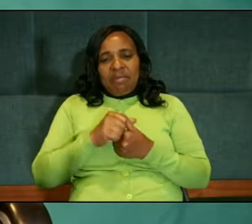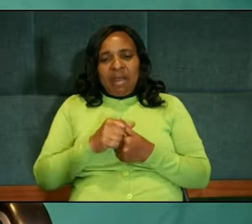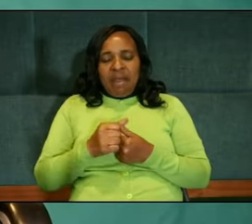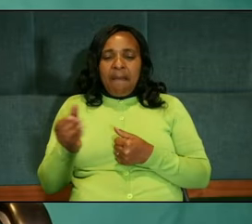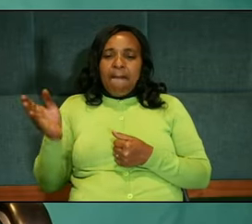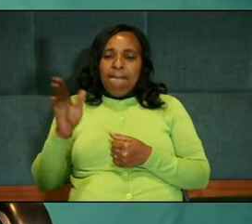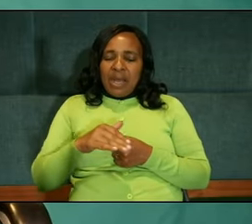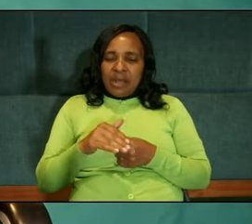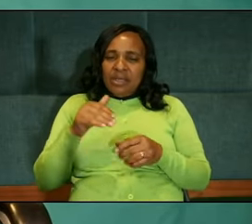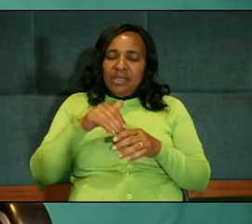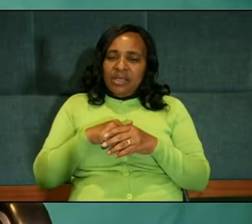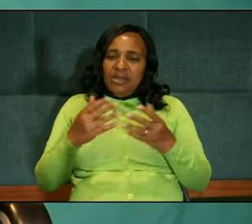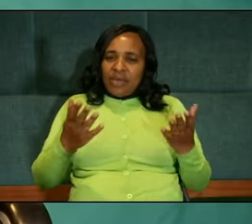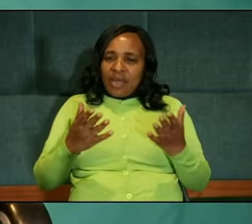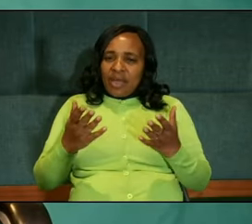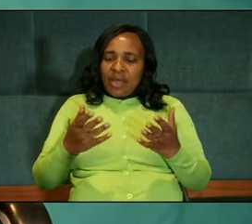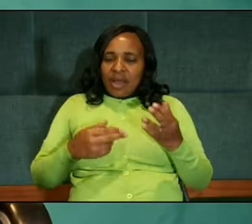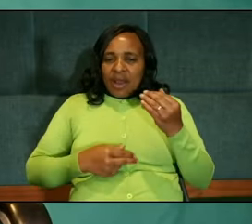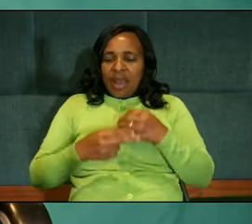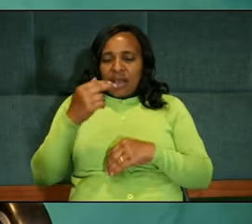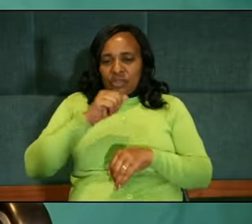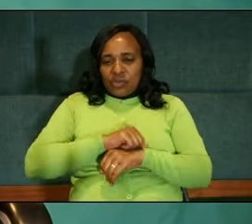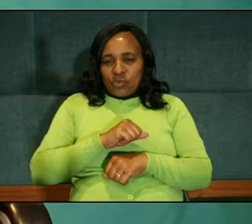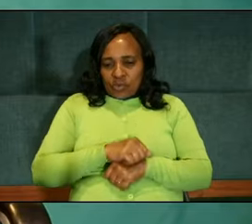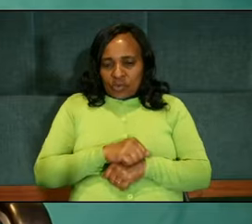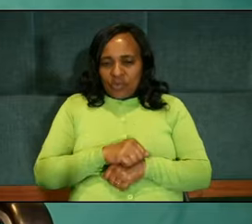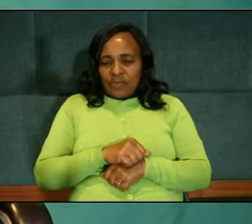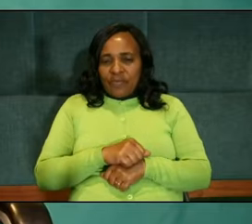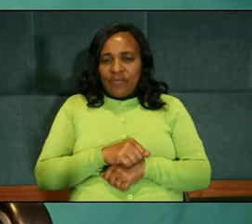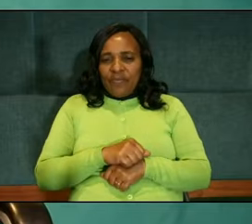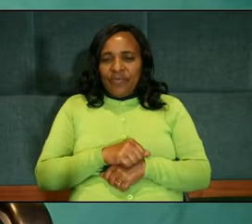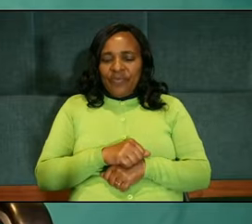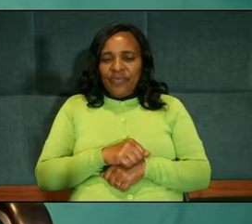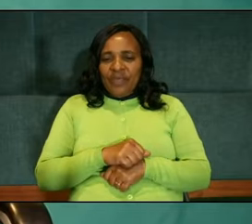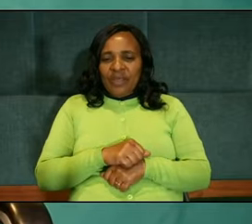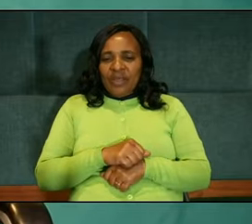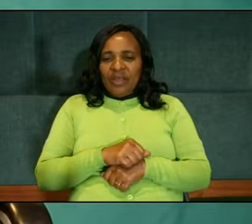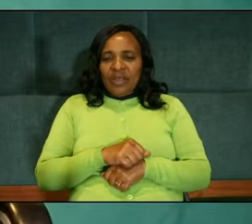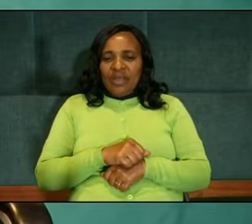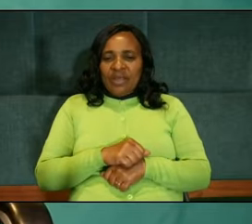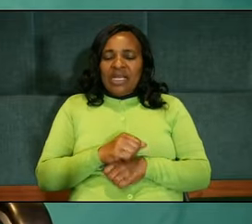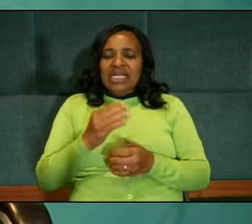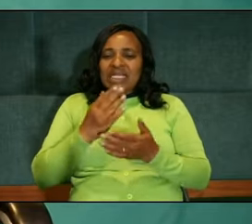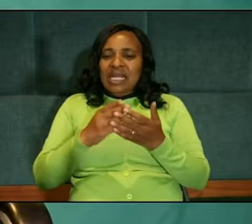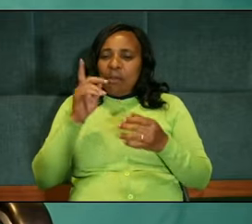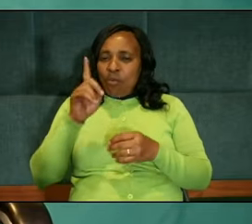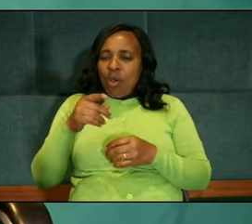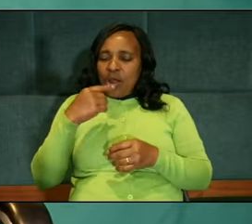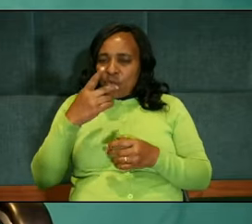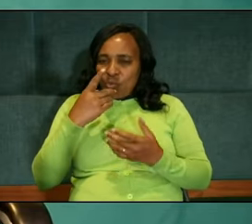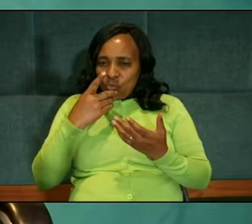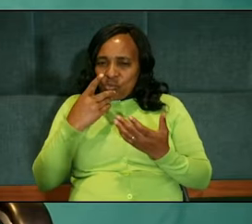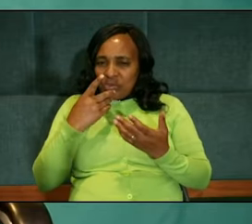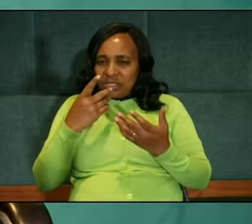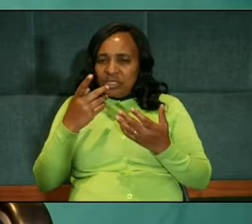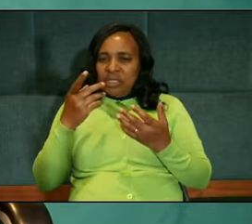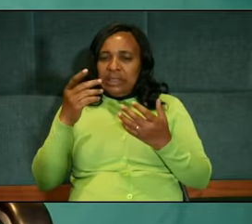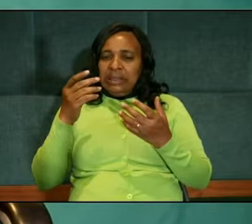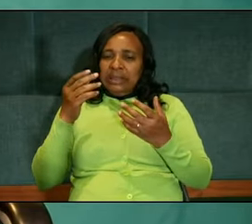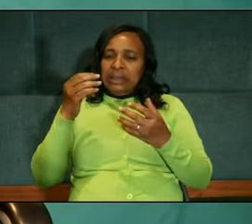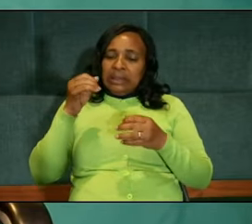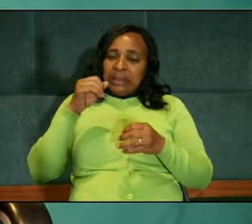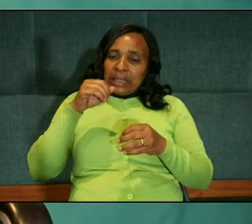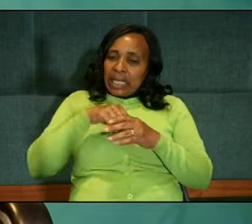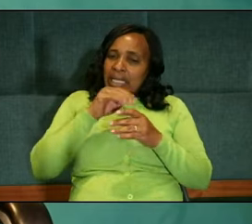when I was in high school and all that, there was someone who was good in the sport I was playing in. That's